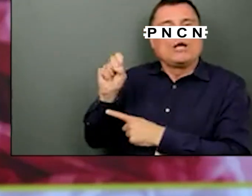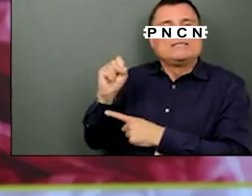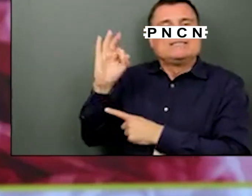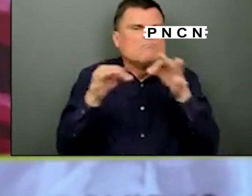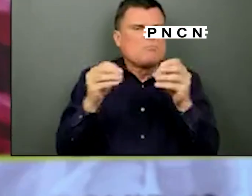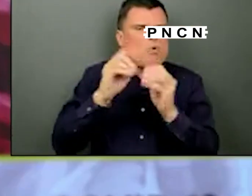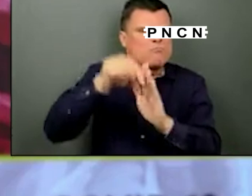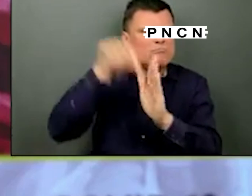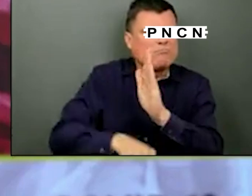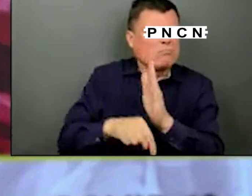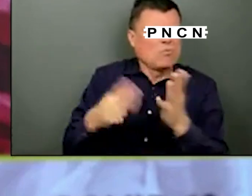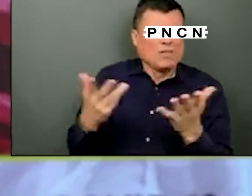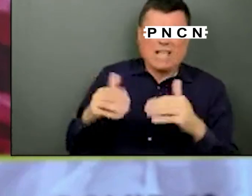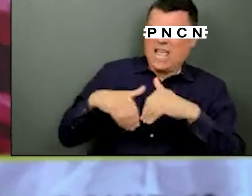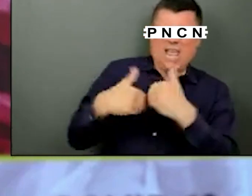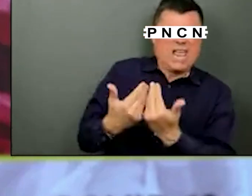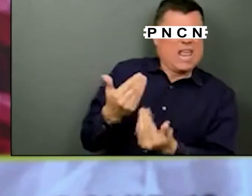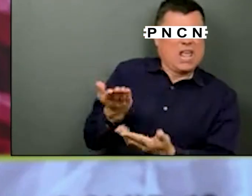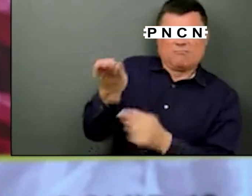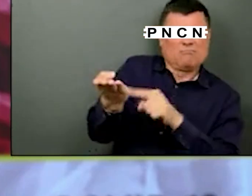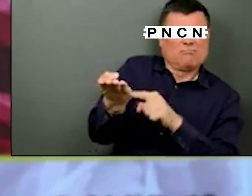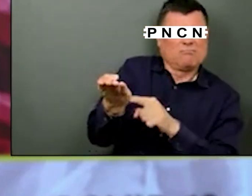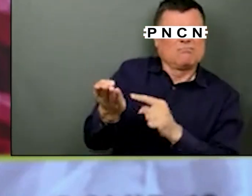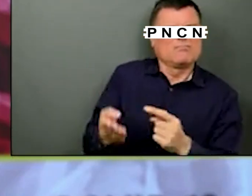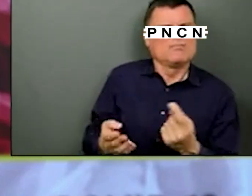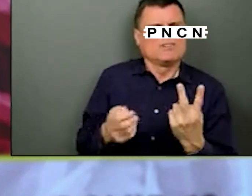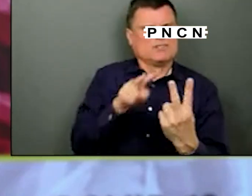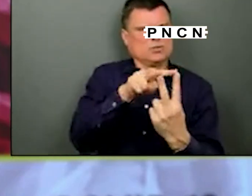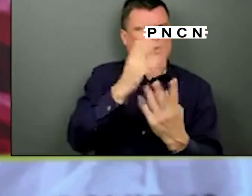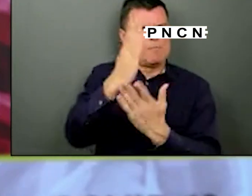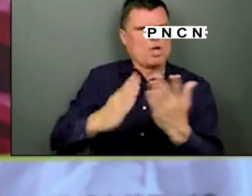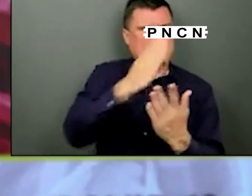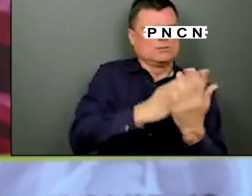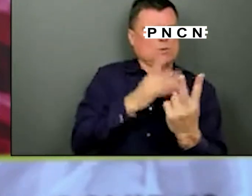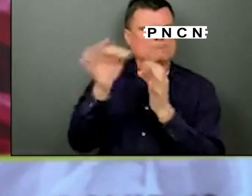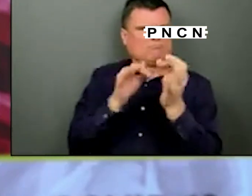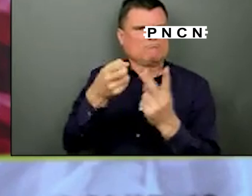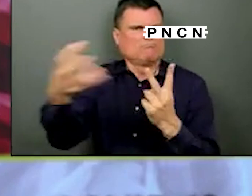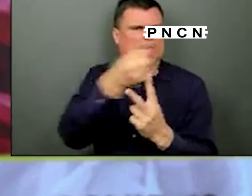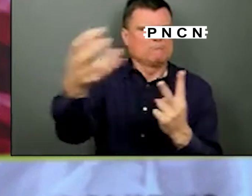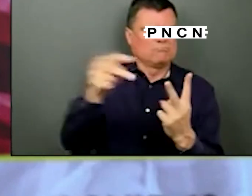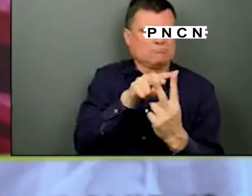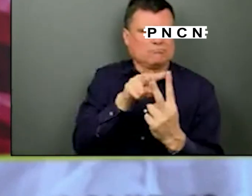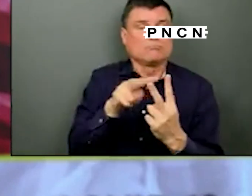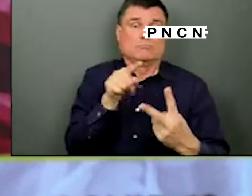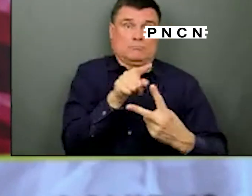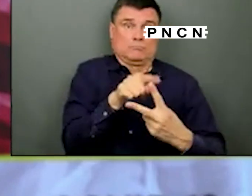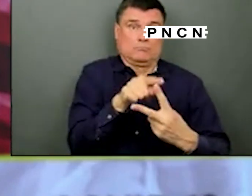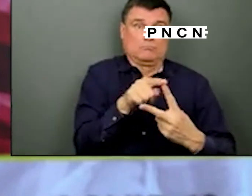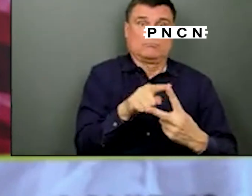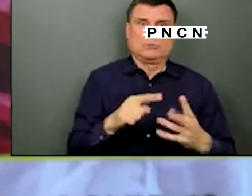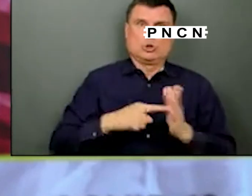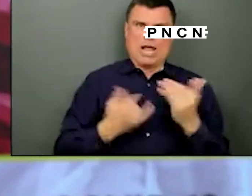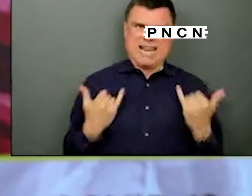as possible. There are 2 parts to this legislation. The first is an immediate measure to support workers